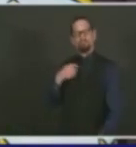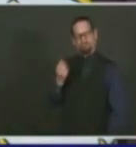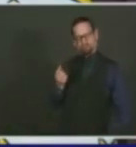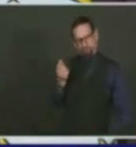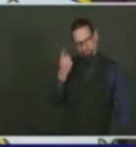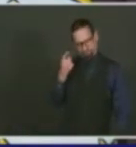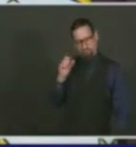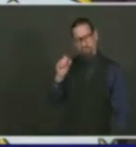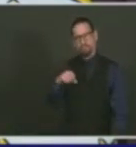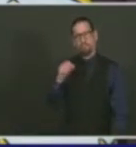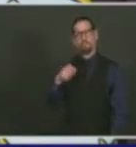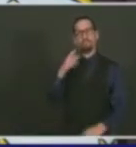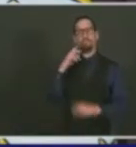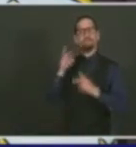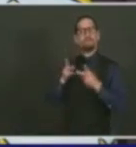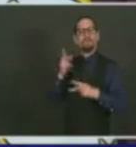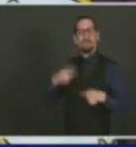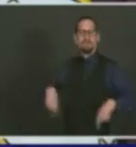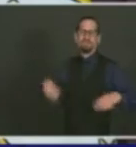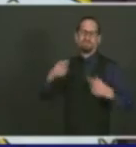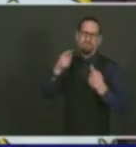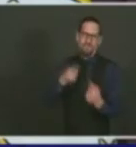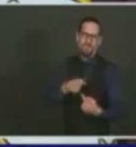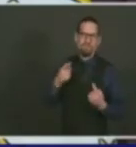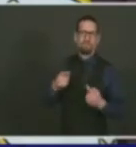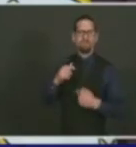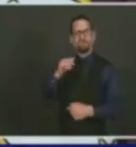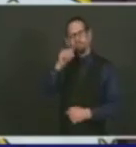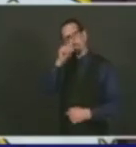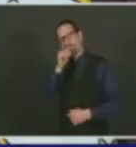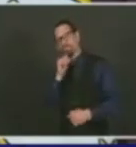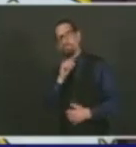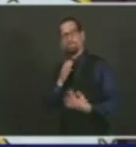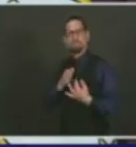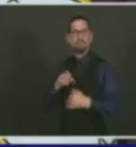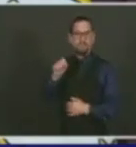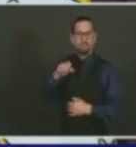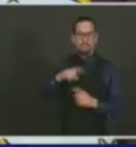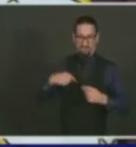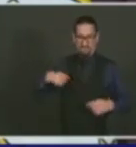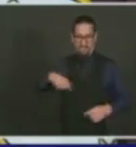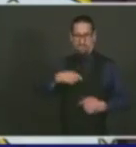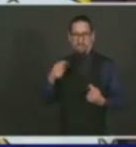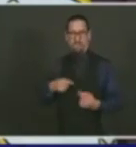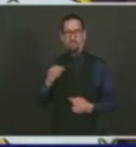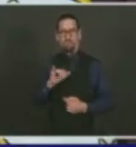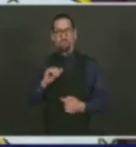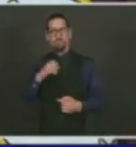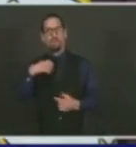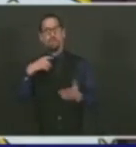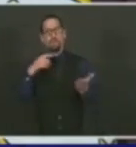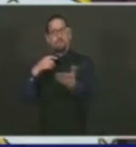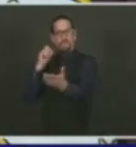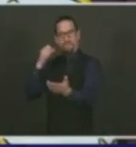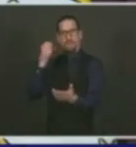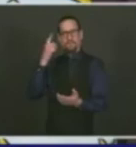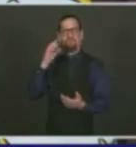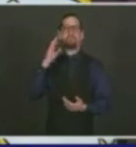stimulus, there will absolutely be furloughs and layoffs and cuts. And